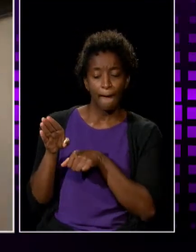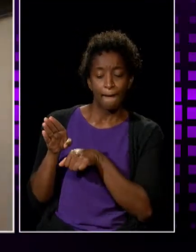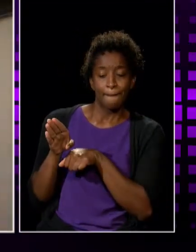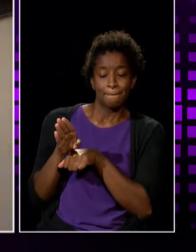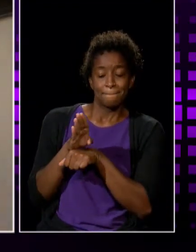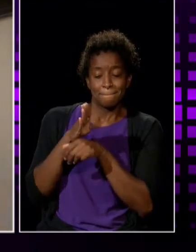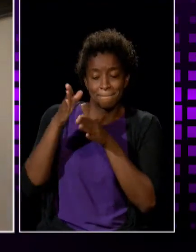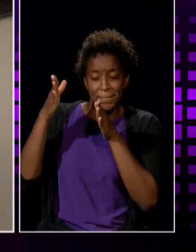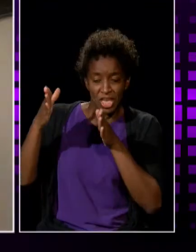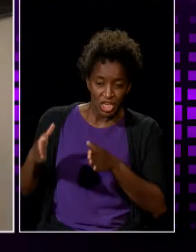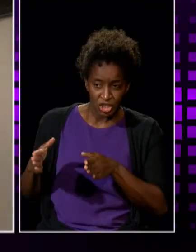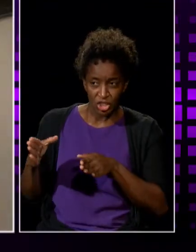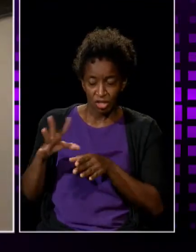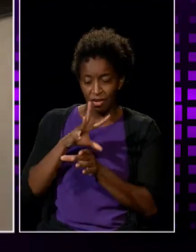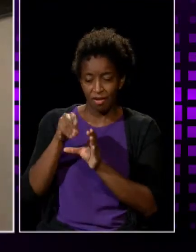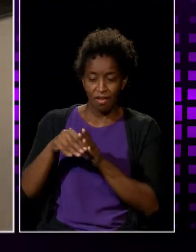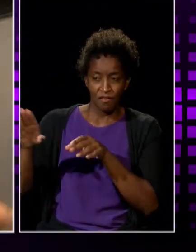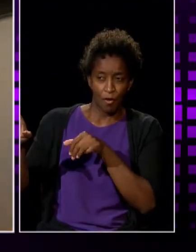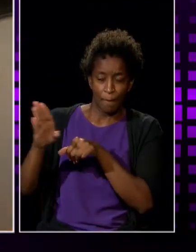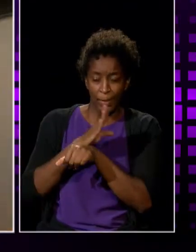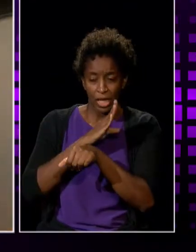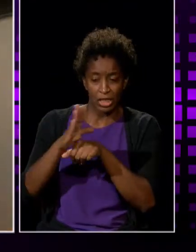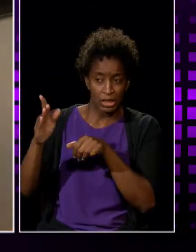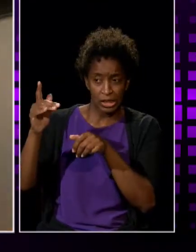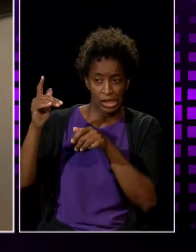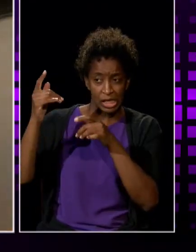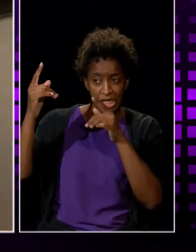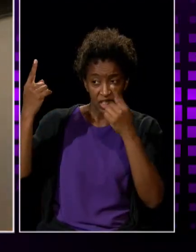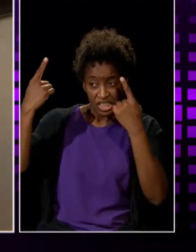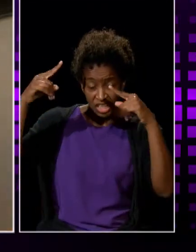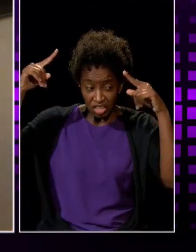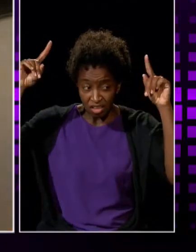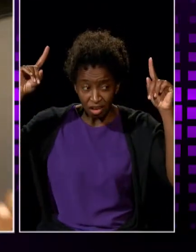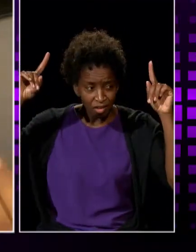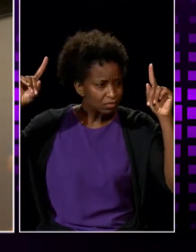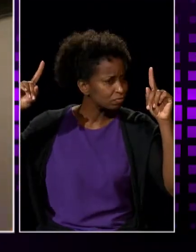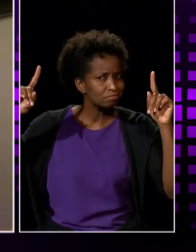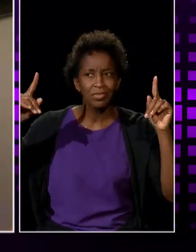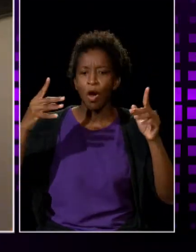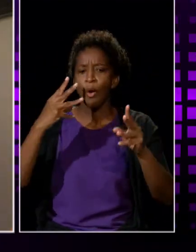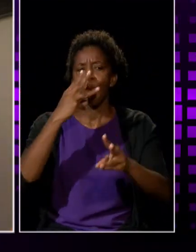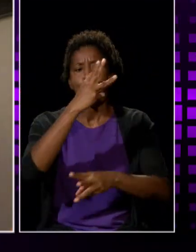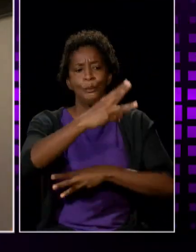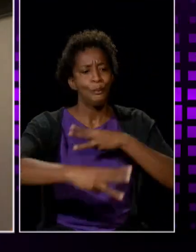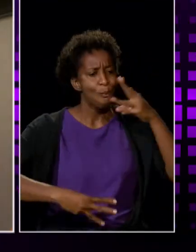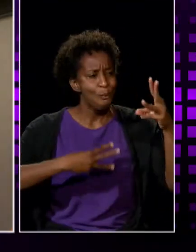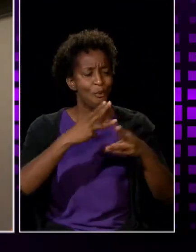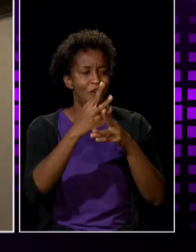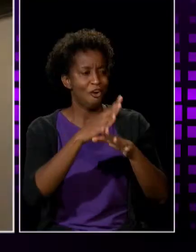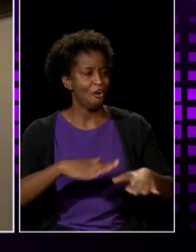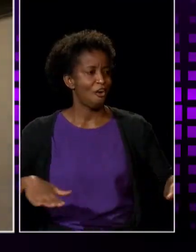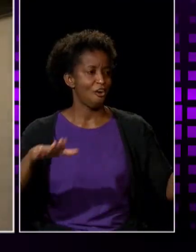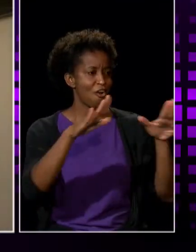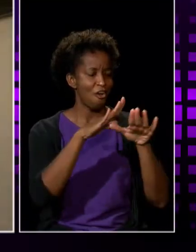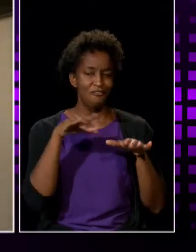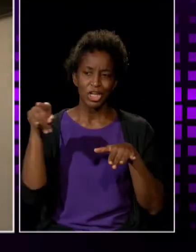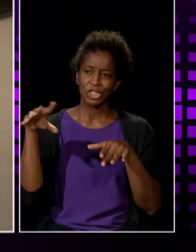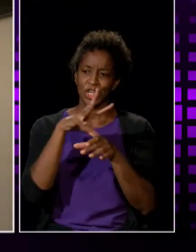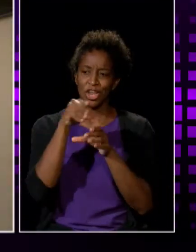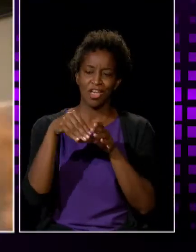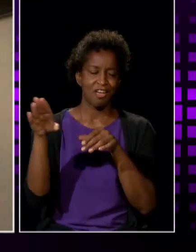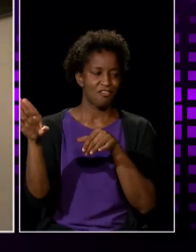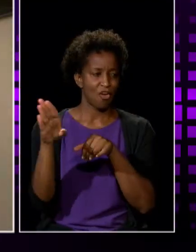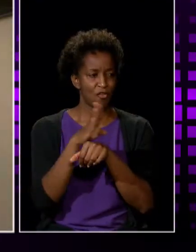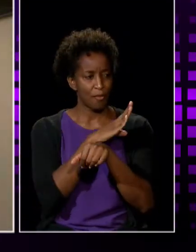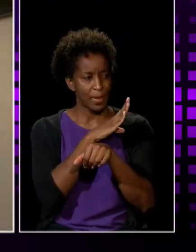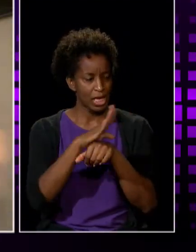most successful business persons in the world. She's one of the greatest artists ever. And they ask everyone this simple question: if Rihanna was